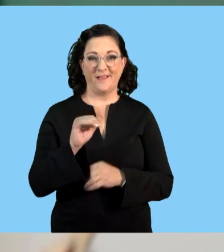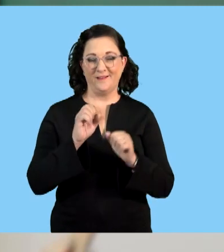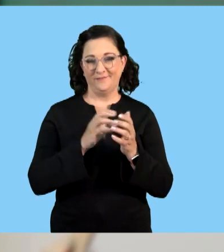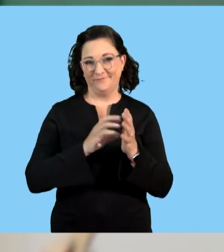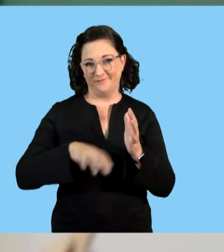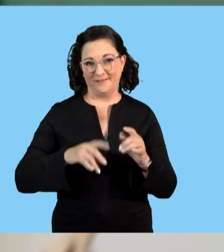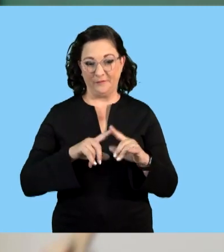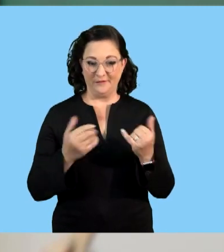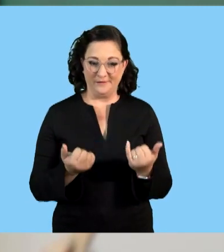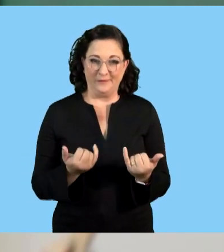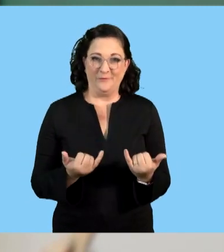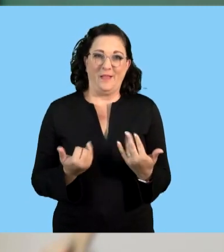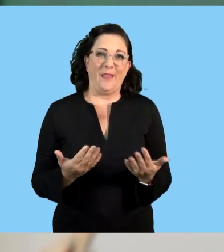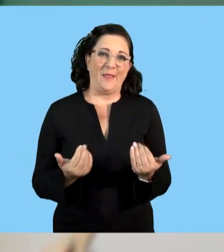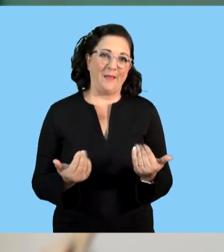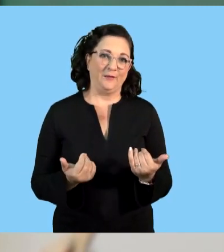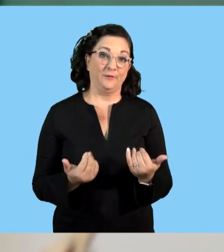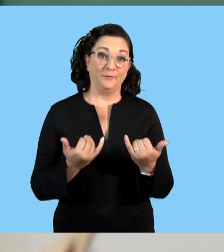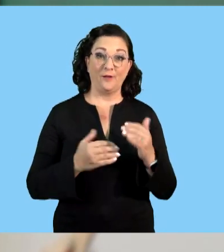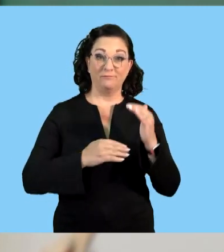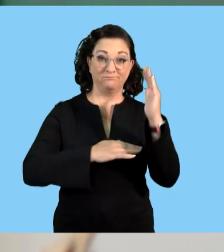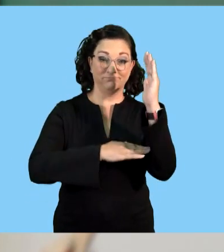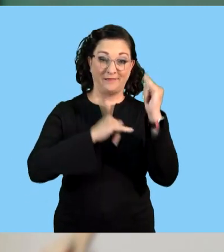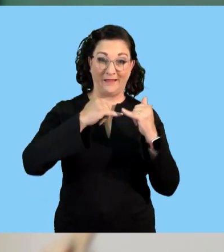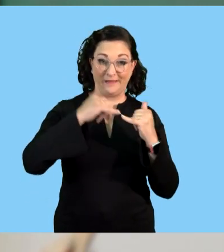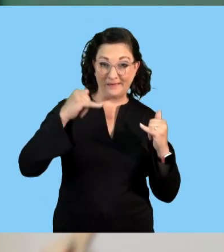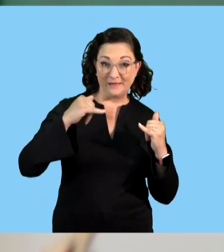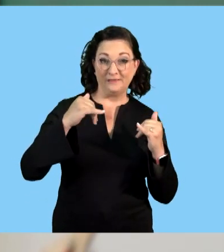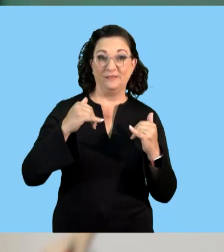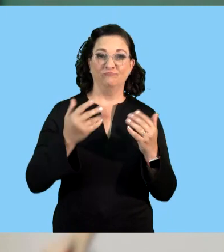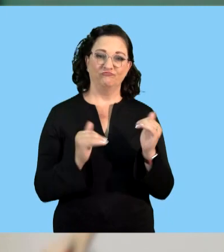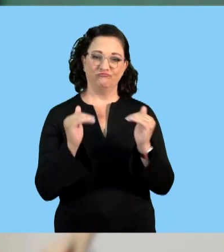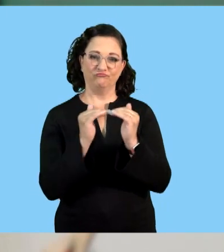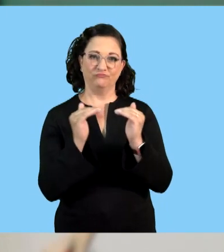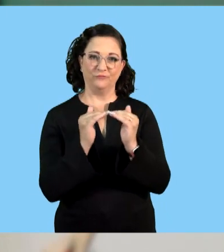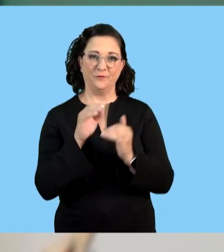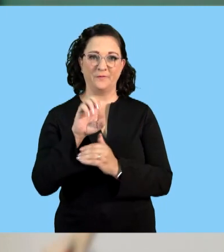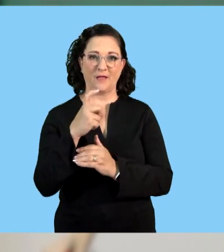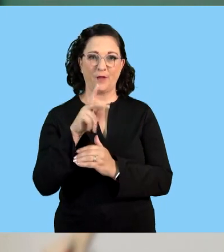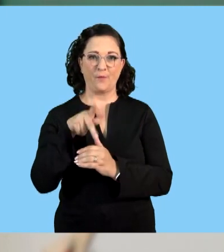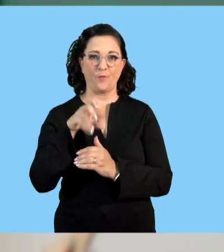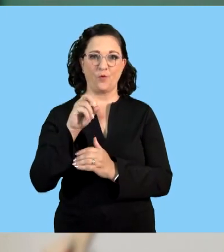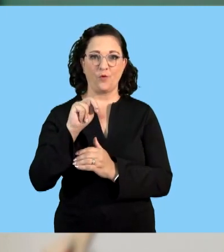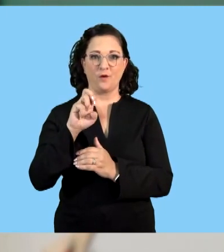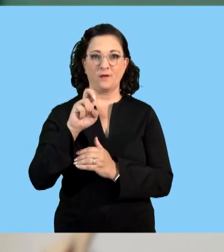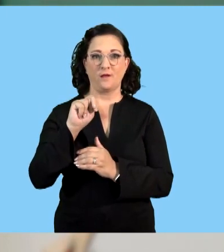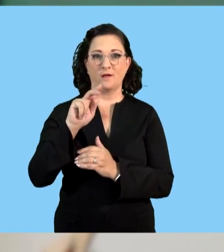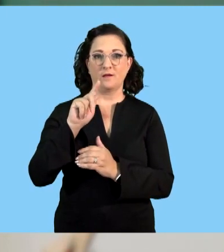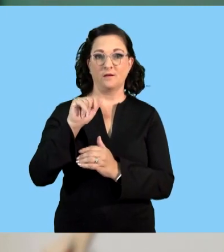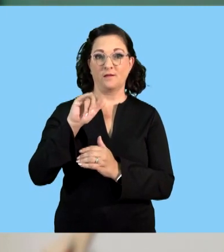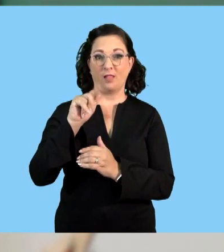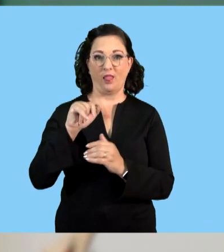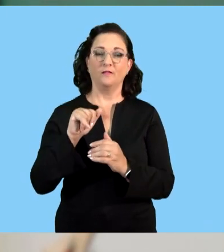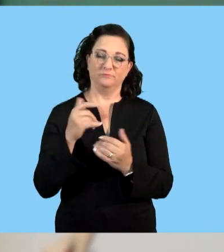Hello learners, and welcome to today's lesson on solving linear and exponential equations. Let's start off our lesson with a did you